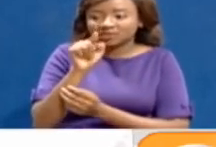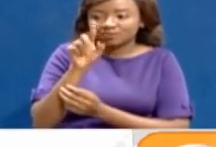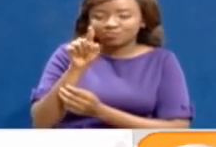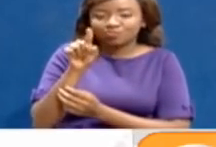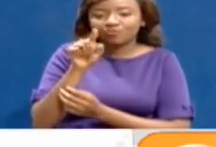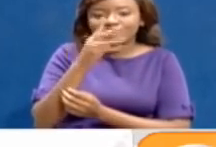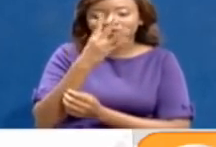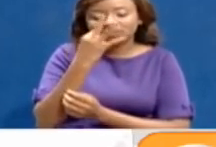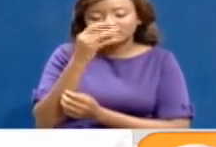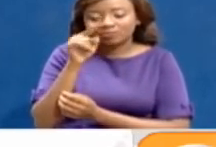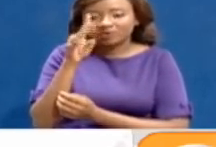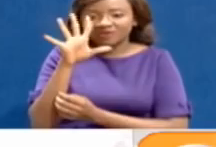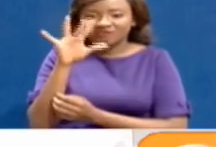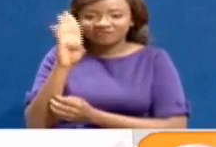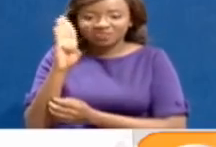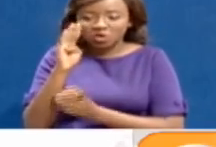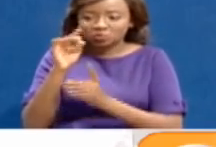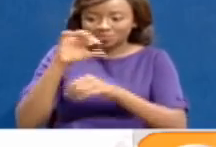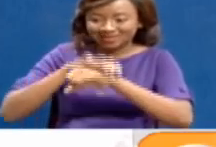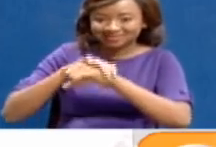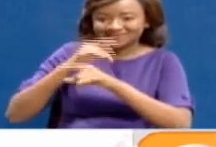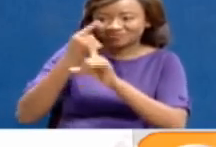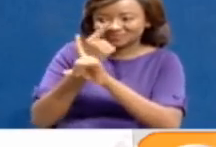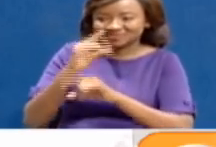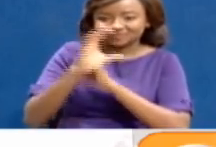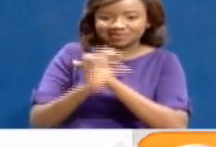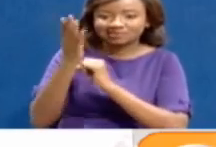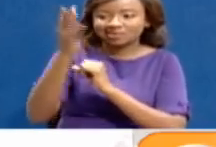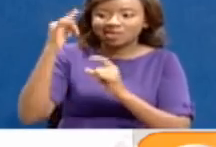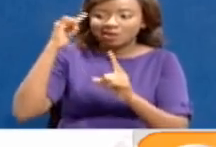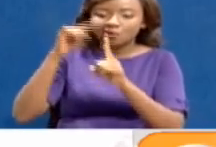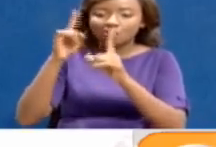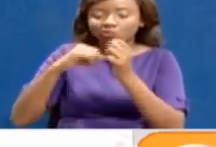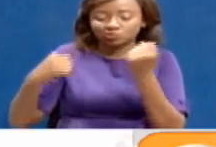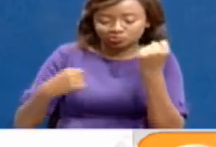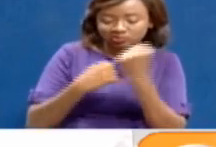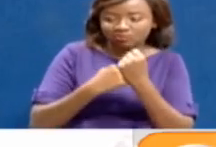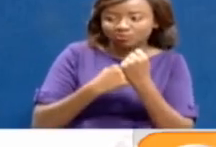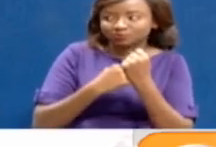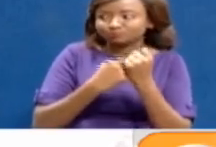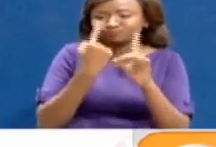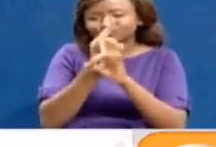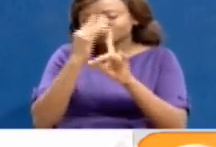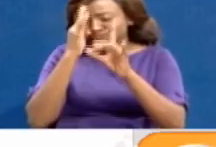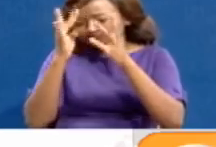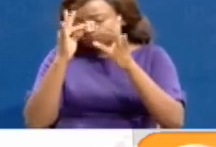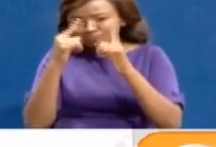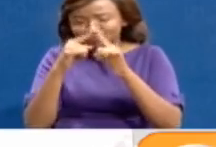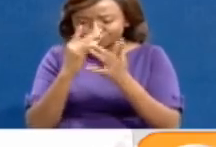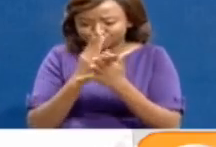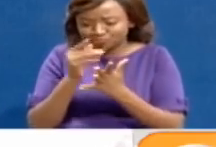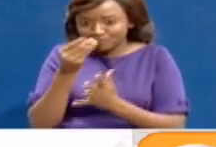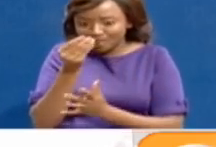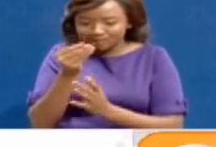Kenya shillings pumped in from foreign sources last year to support those innovations. But despite all that investment, when you